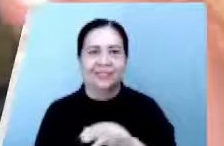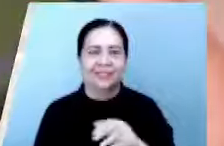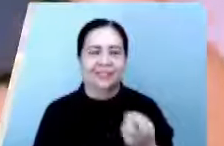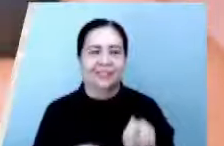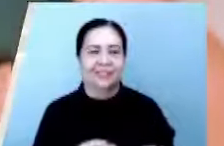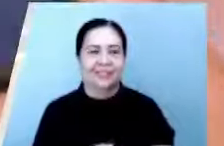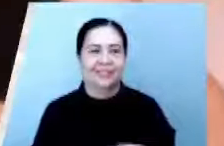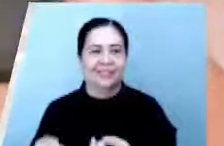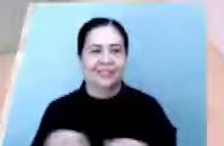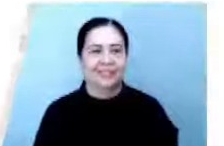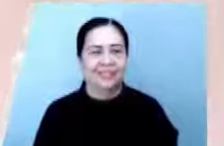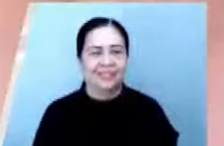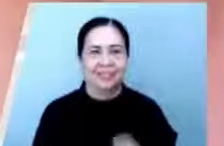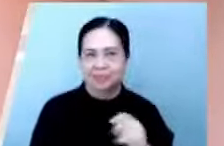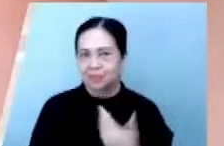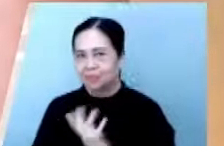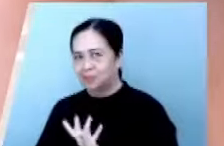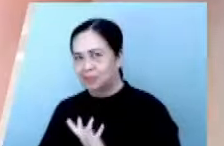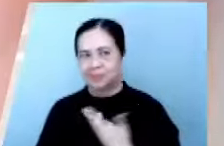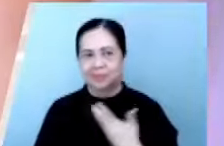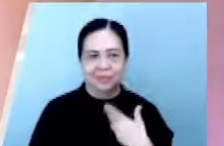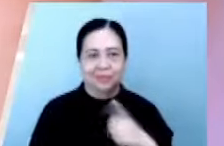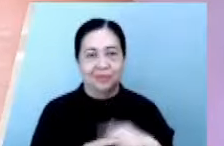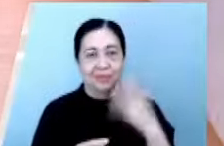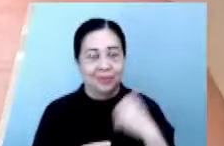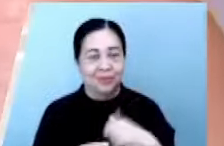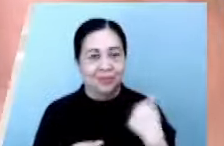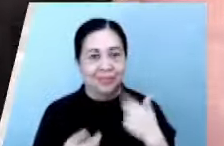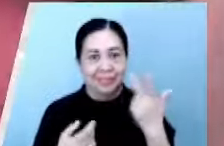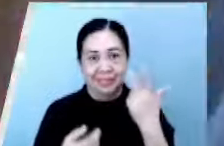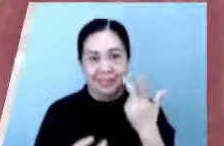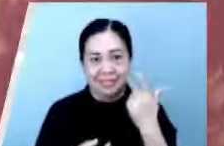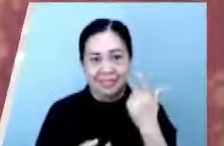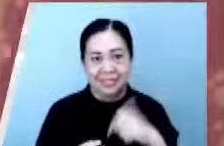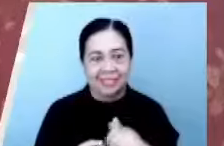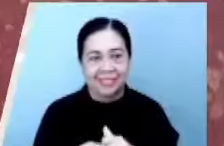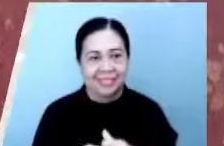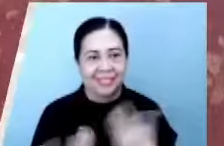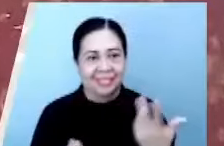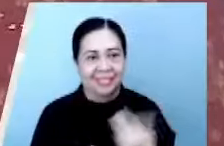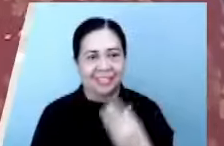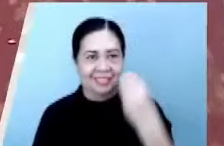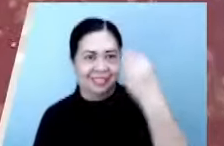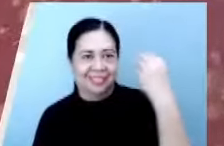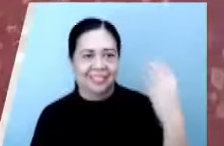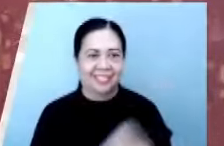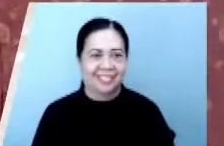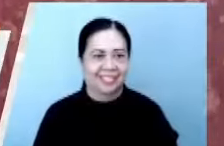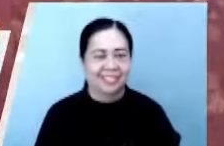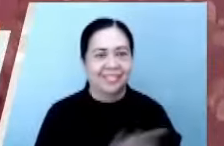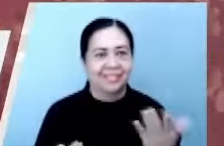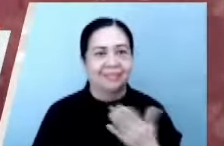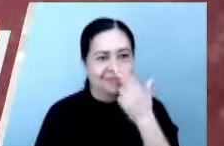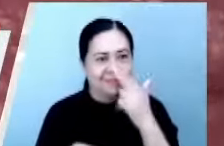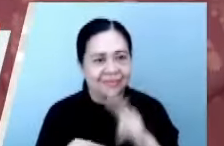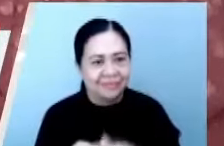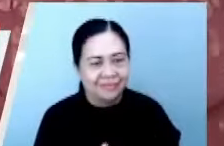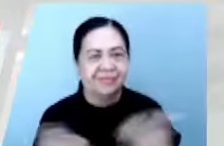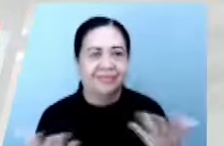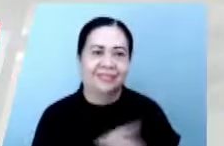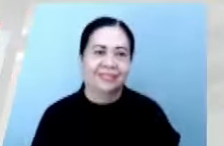todo posing pa rin dahil ang mga sumusubok diyan for the gram. Nag-enjoy sila, they had fun. Kasi first time